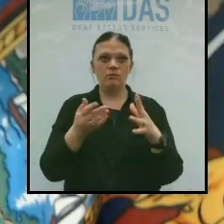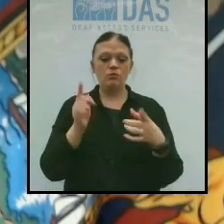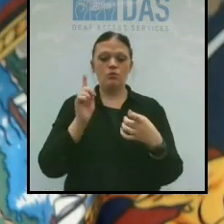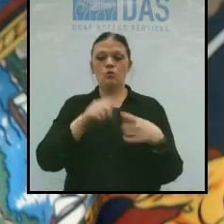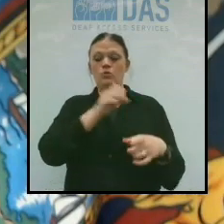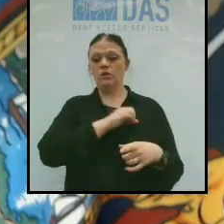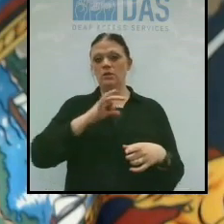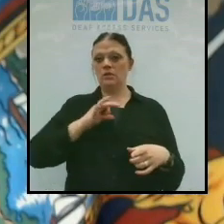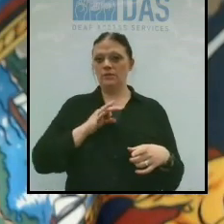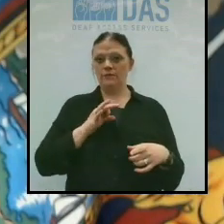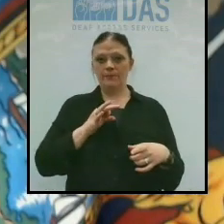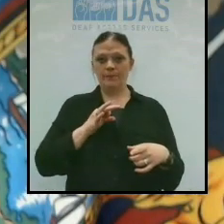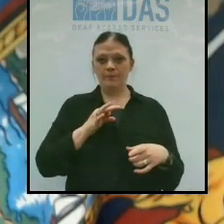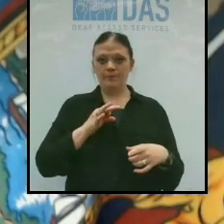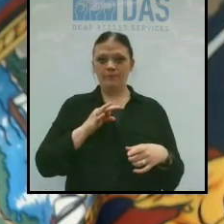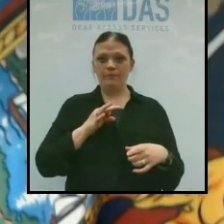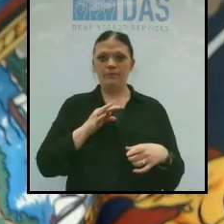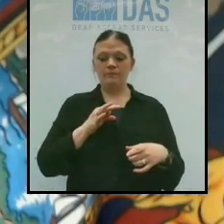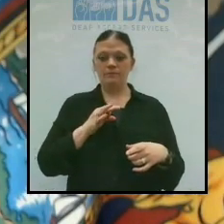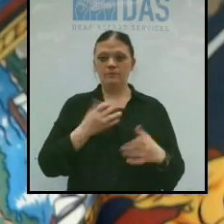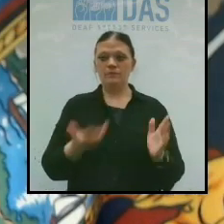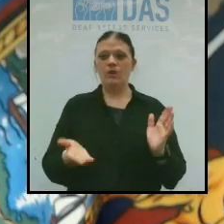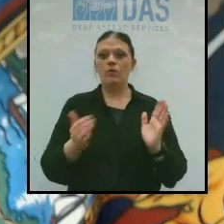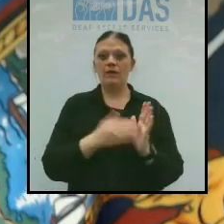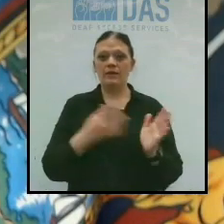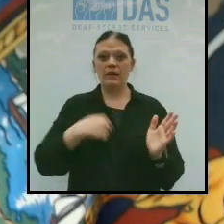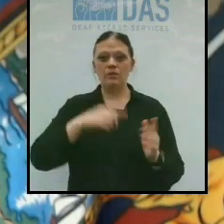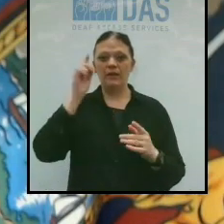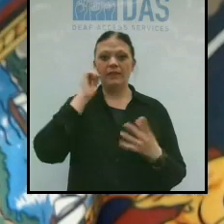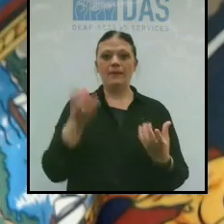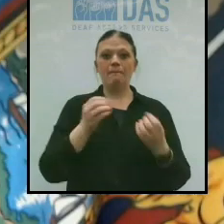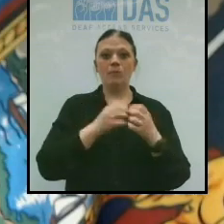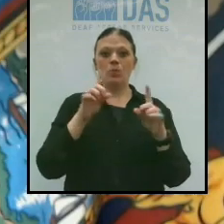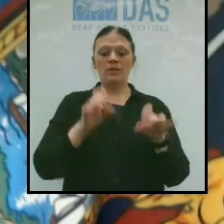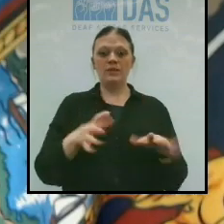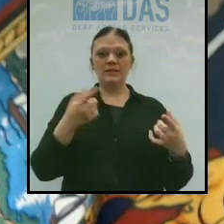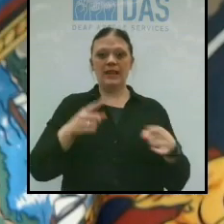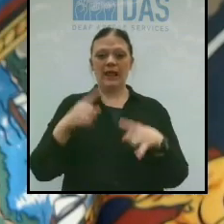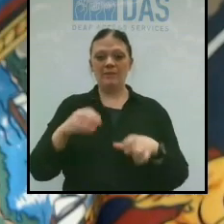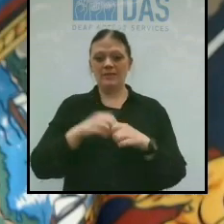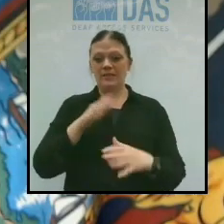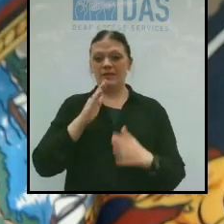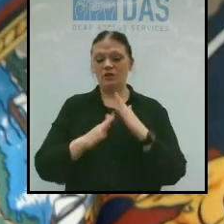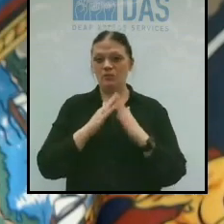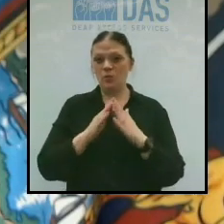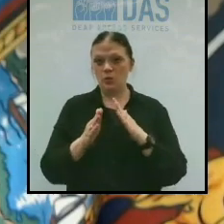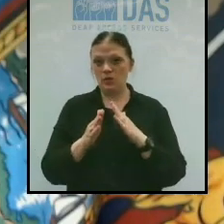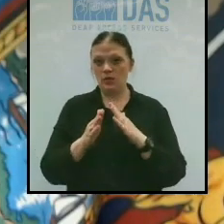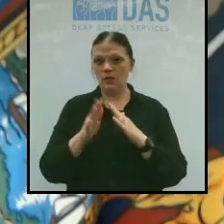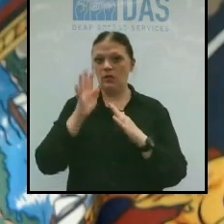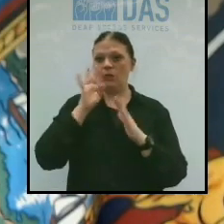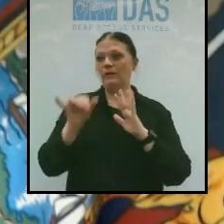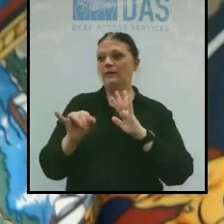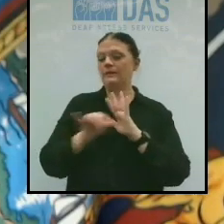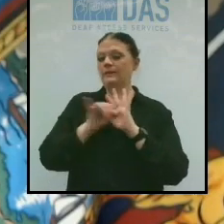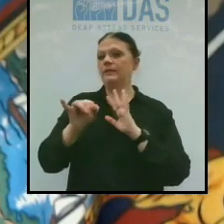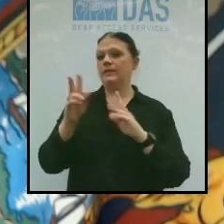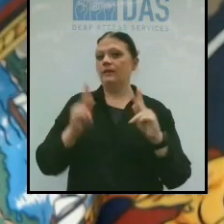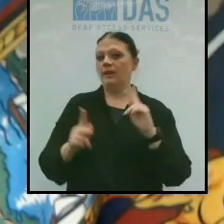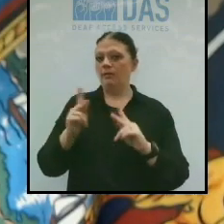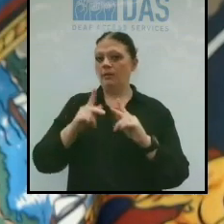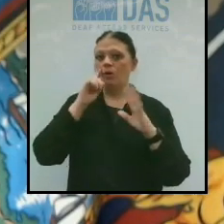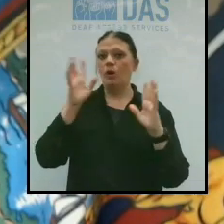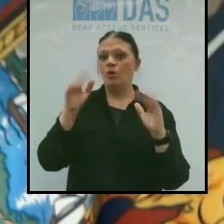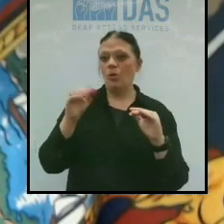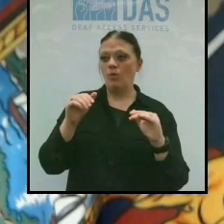workers. We think that the more testing that is being done in the community will identify people and